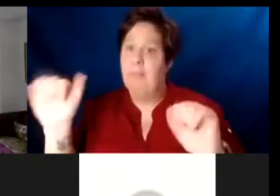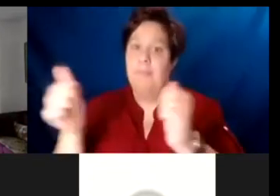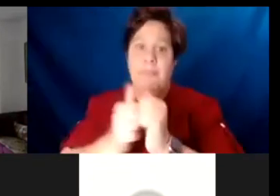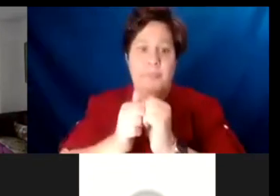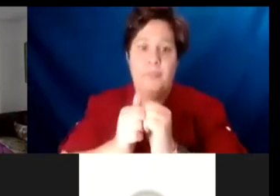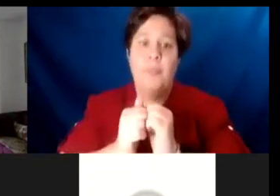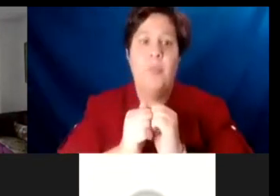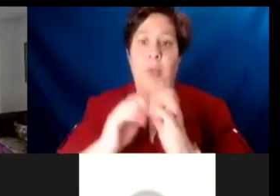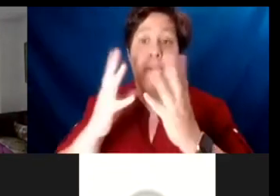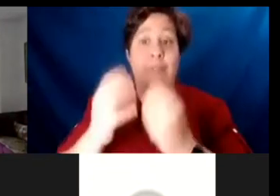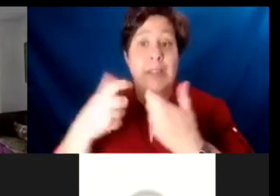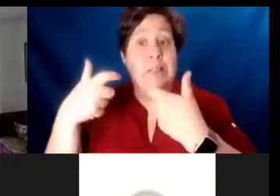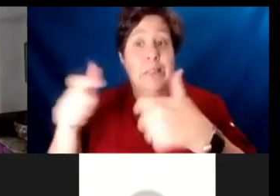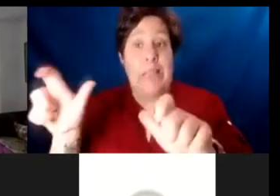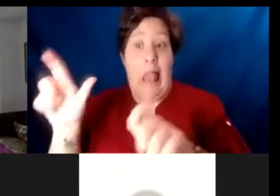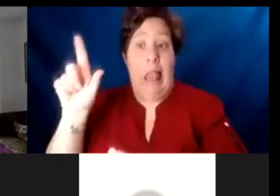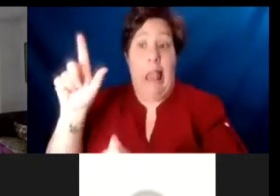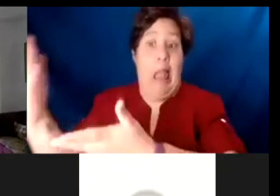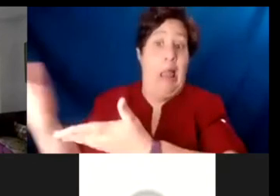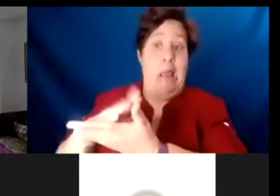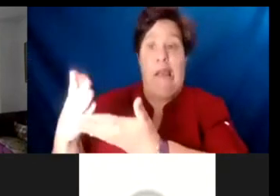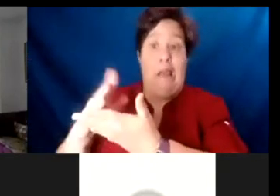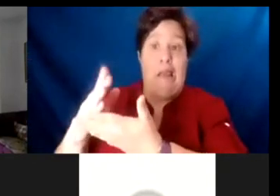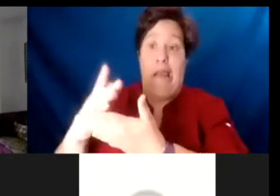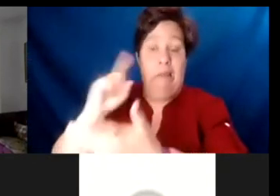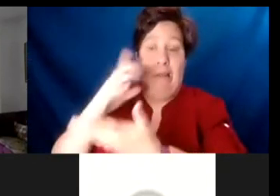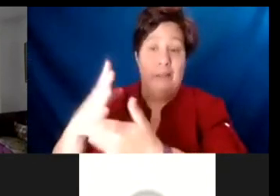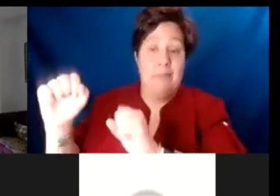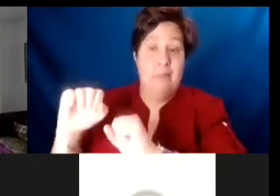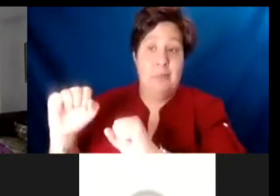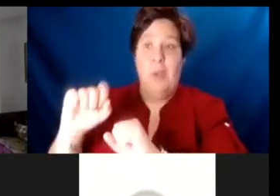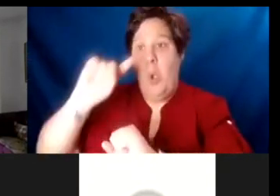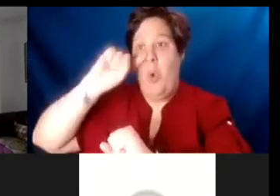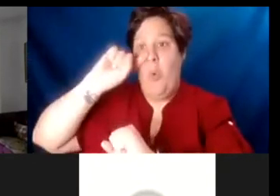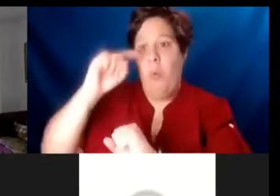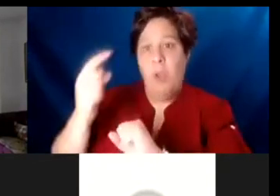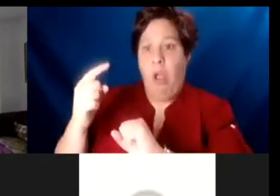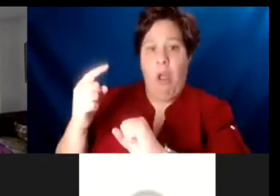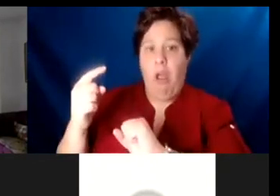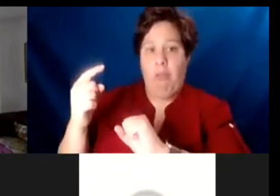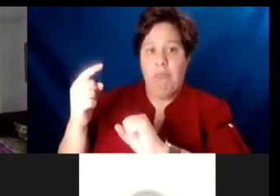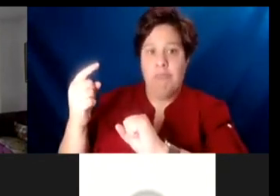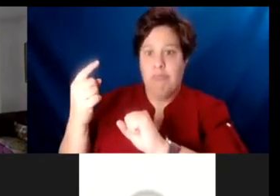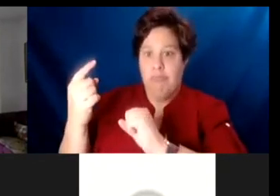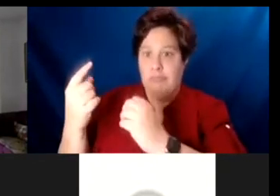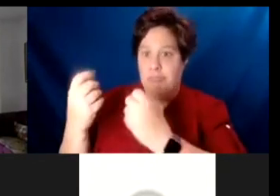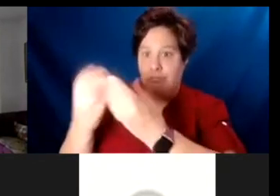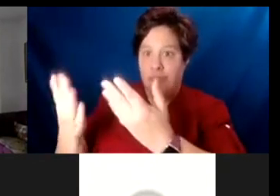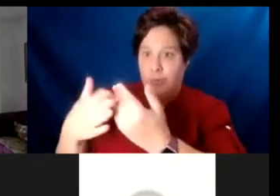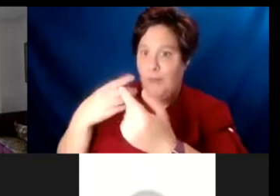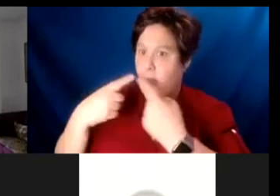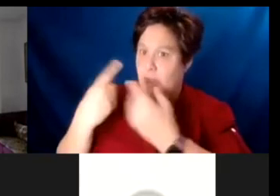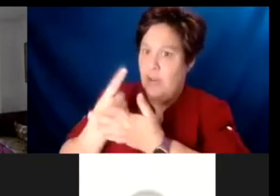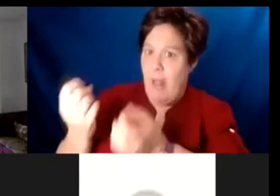So everything is still quite up and open. But at this stage, we cannot really, we don't have any more sort of